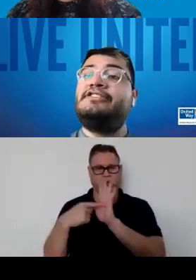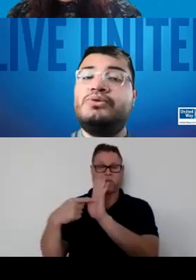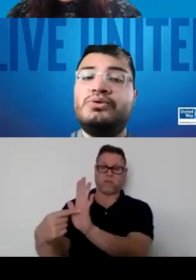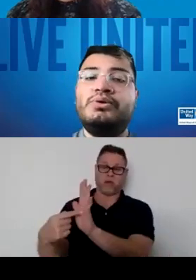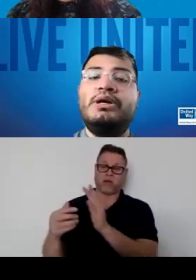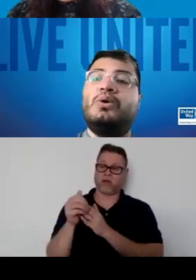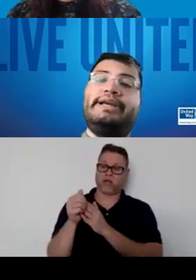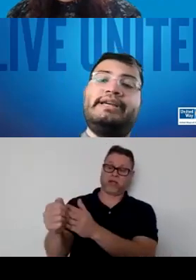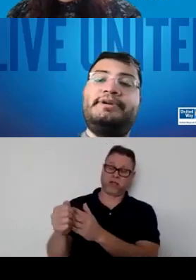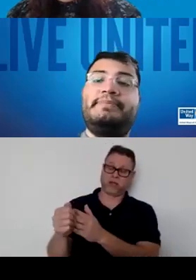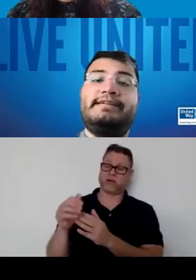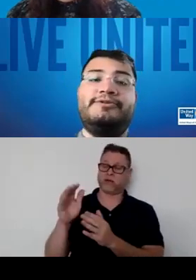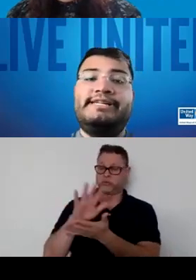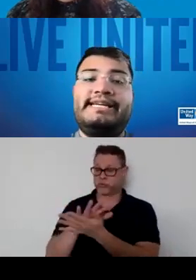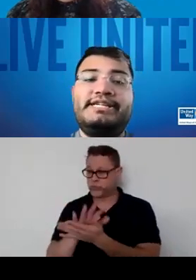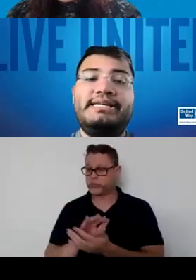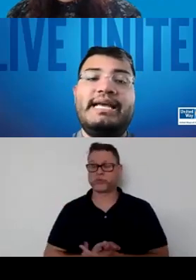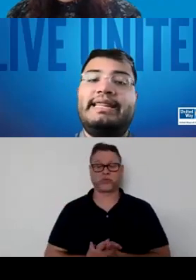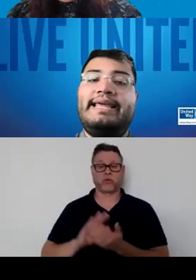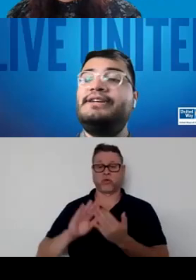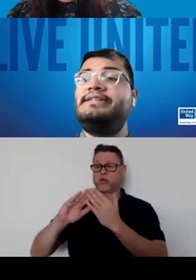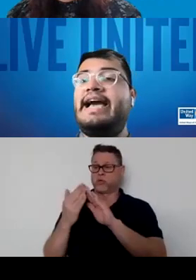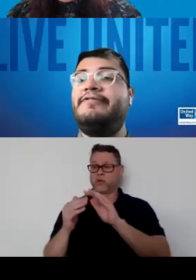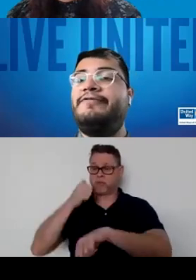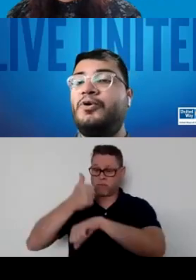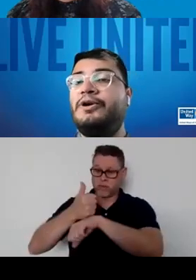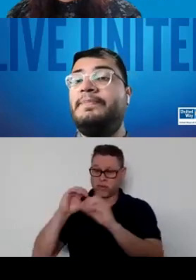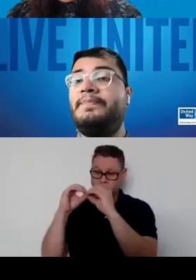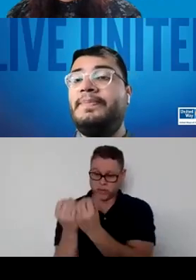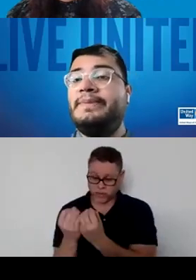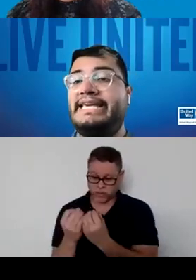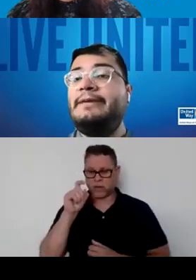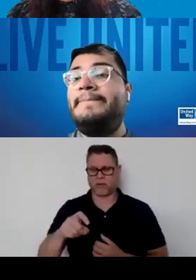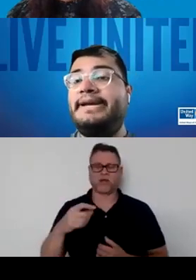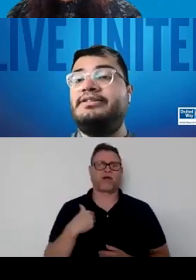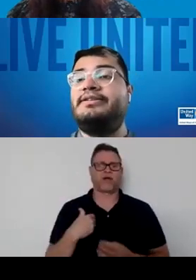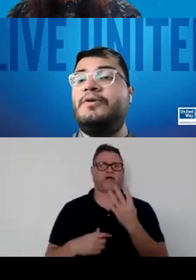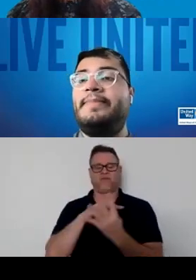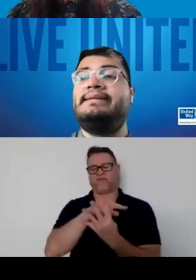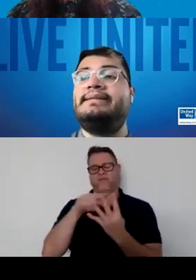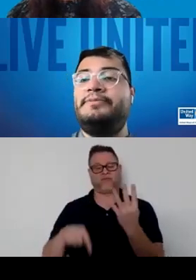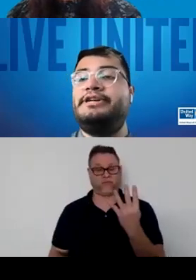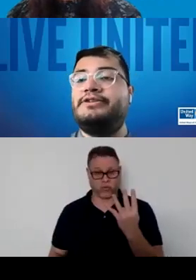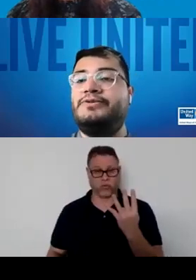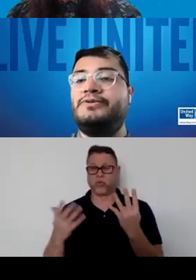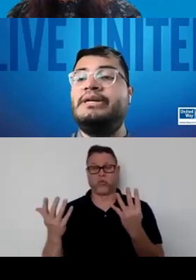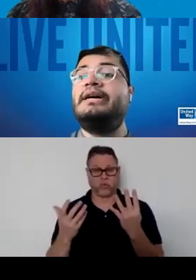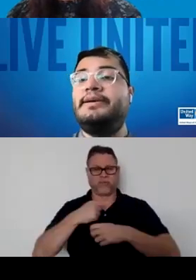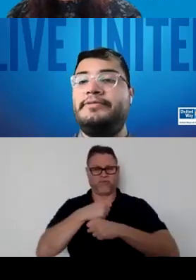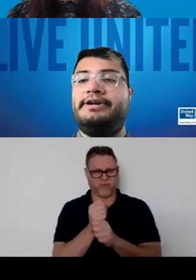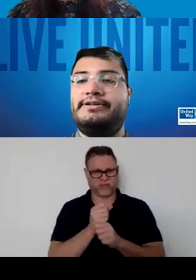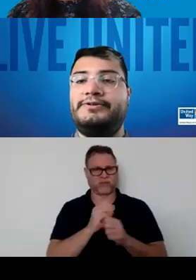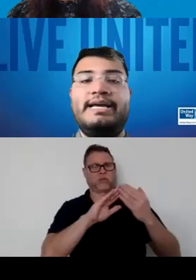by a school or a community-based organization, they must have four key pillars of what makes a community school